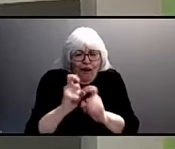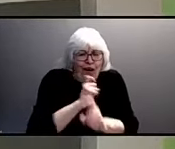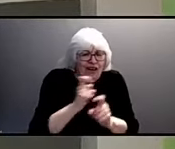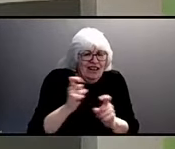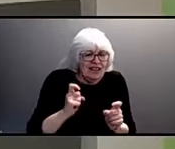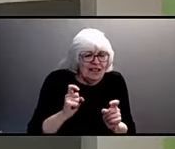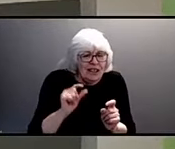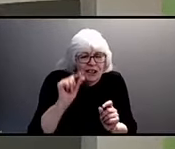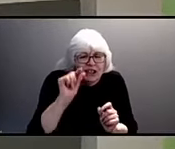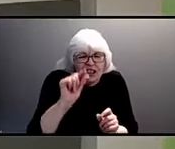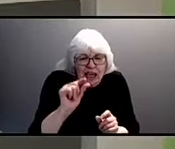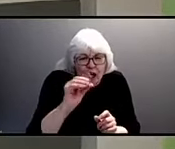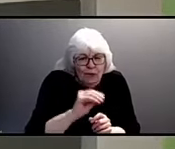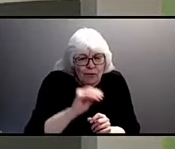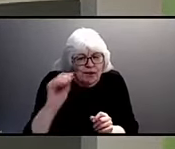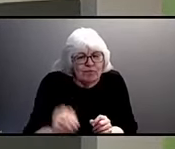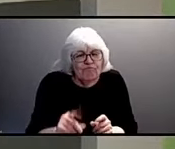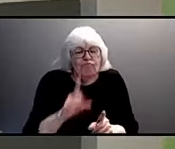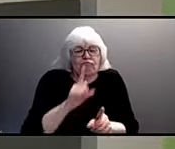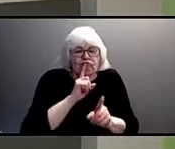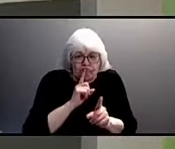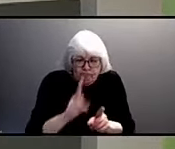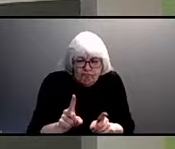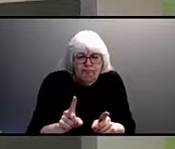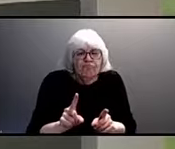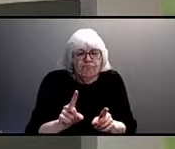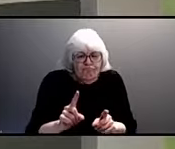actually ones that will have follow-up.